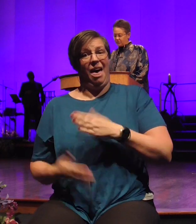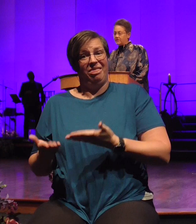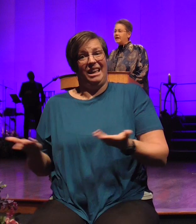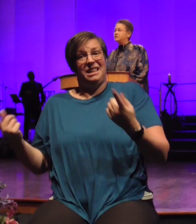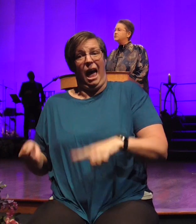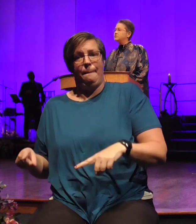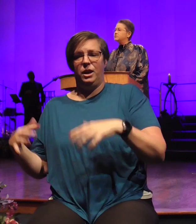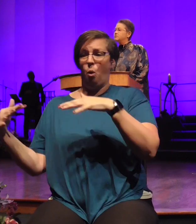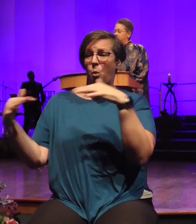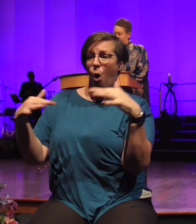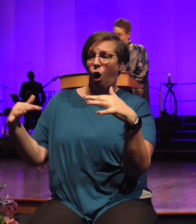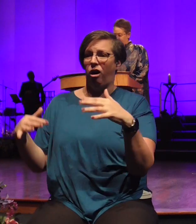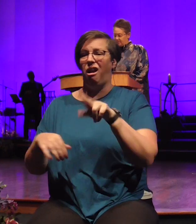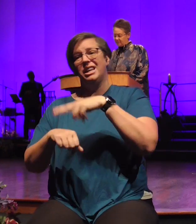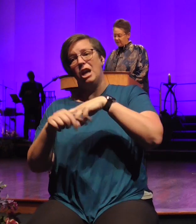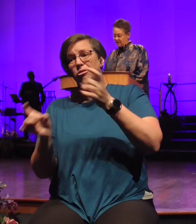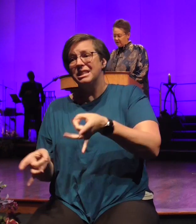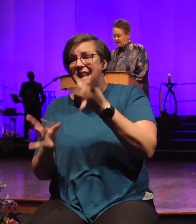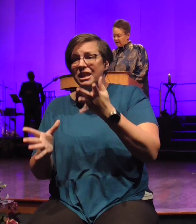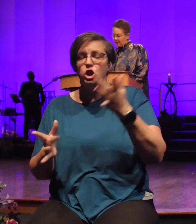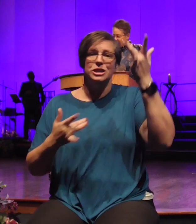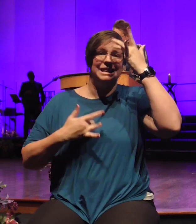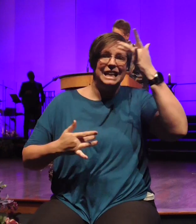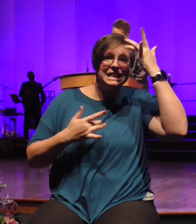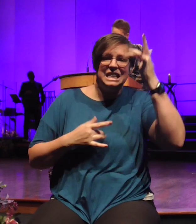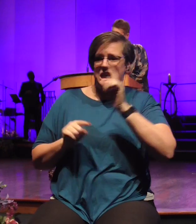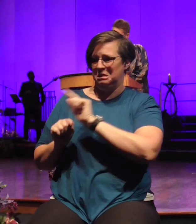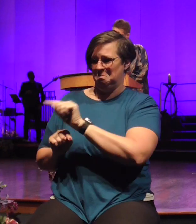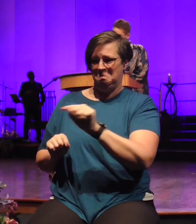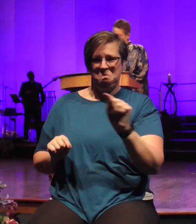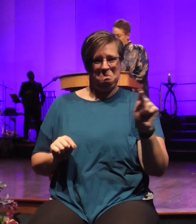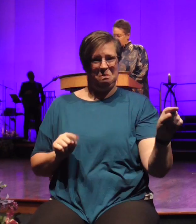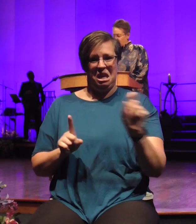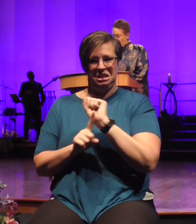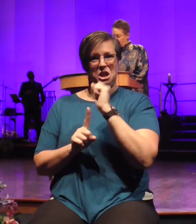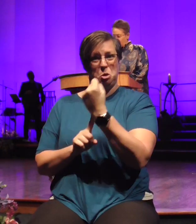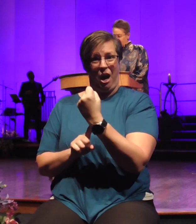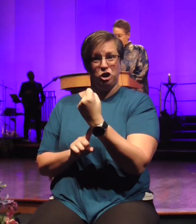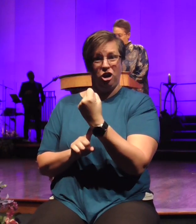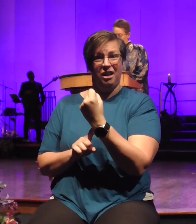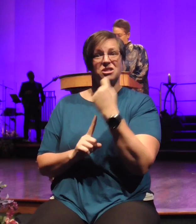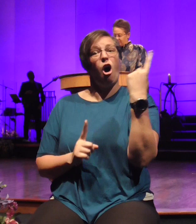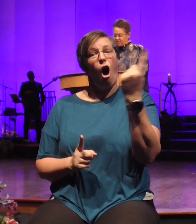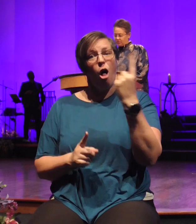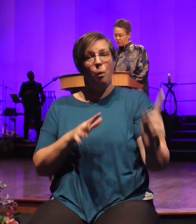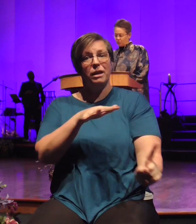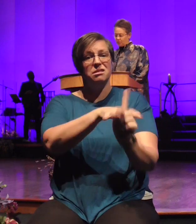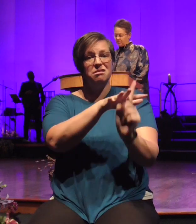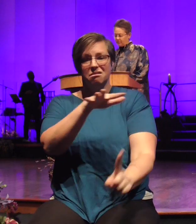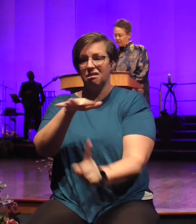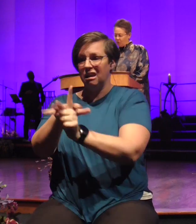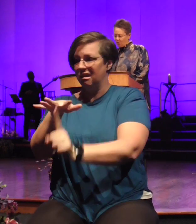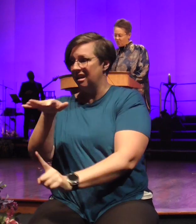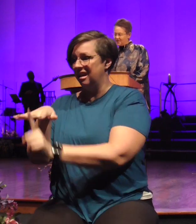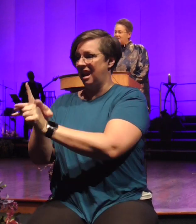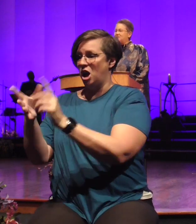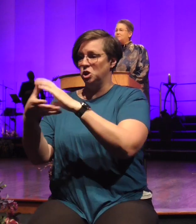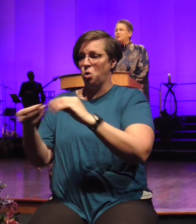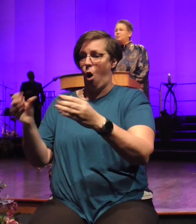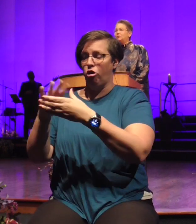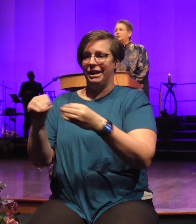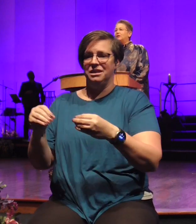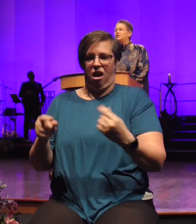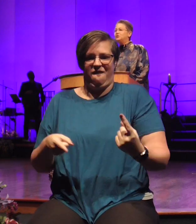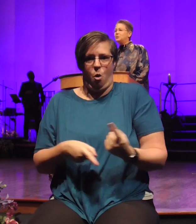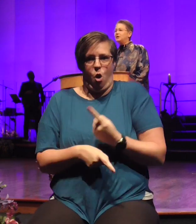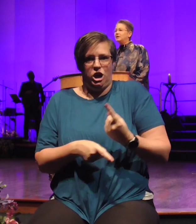natural disasters, disease. But out of those situations always arise stories of ordinary